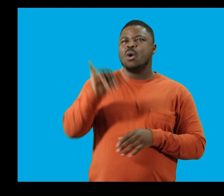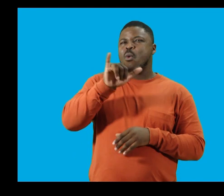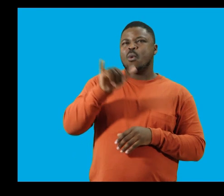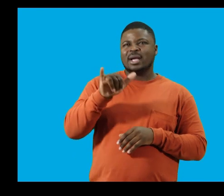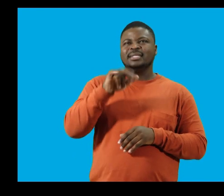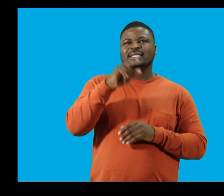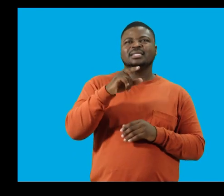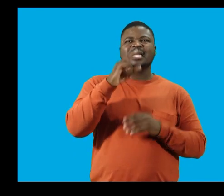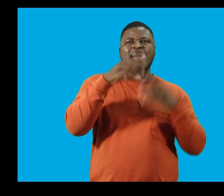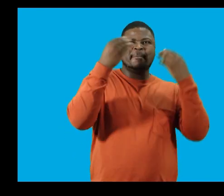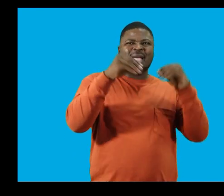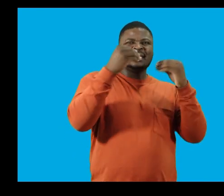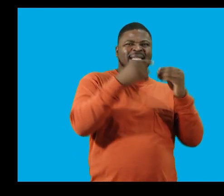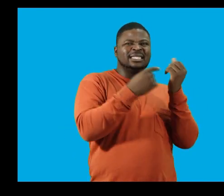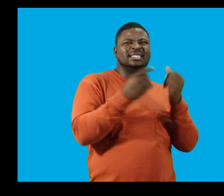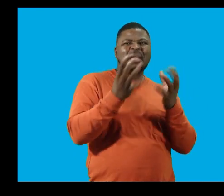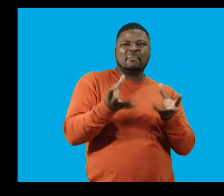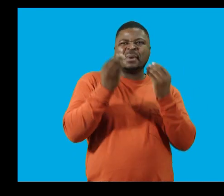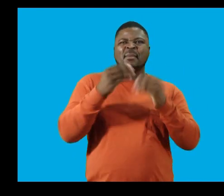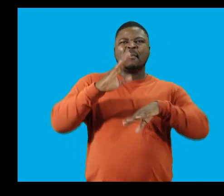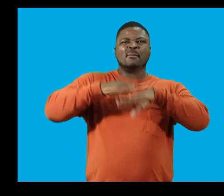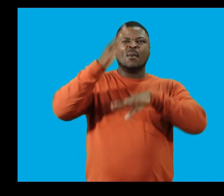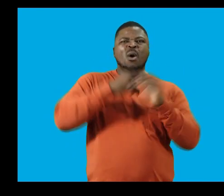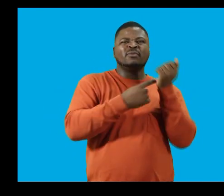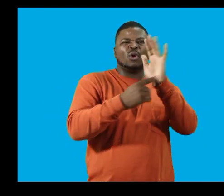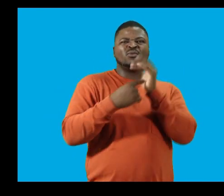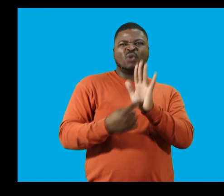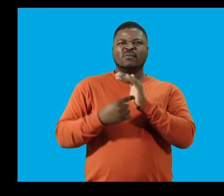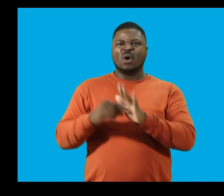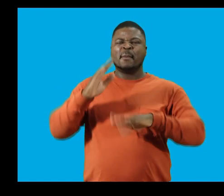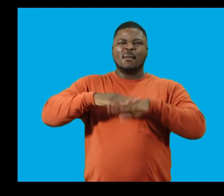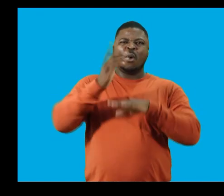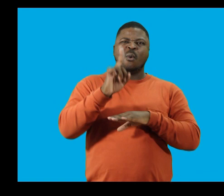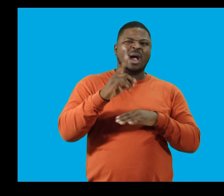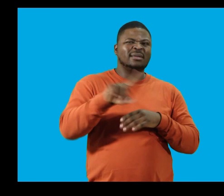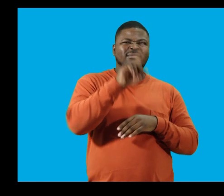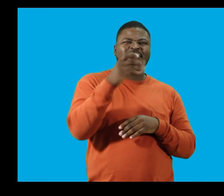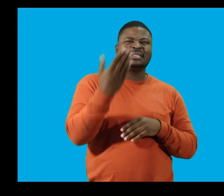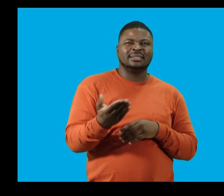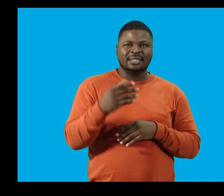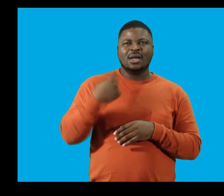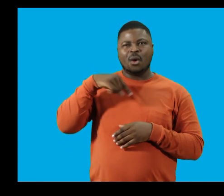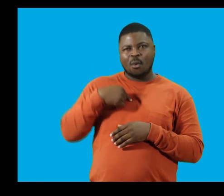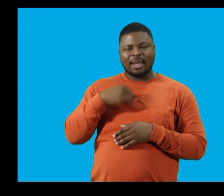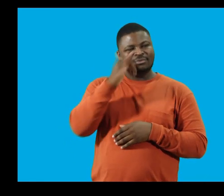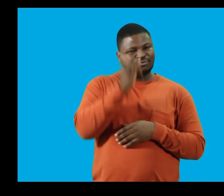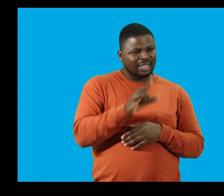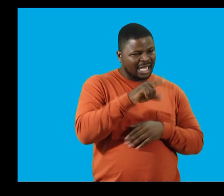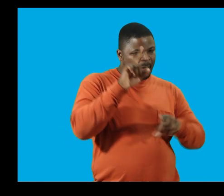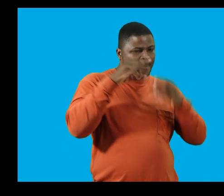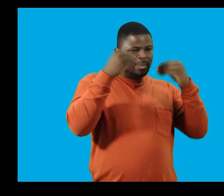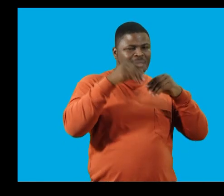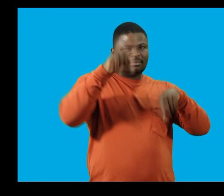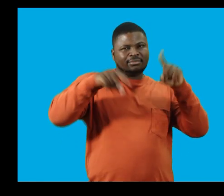business appears more than all the other businesses? So let's look at